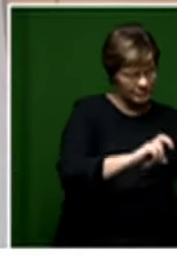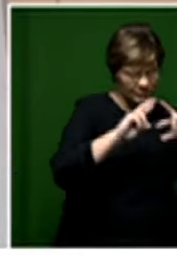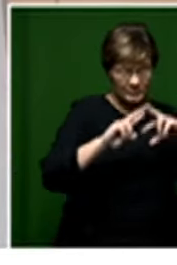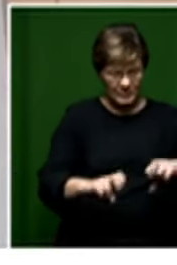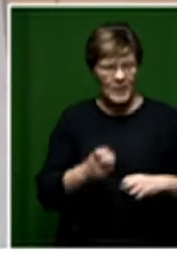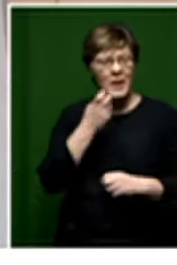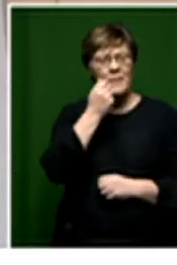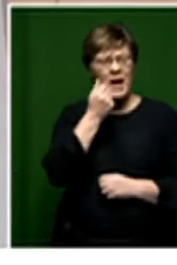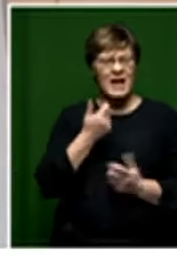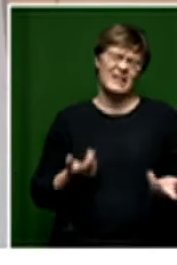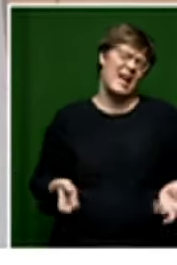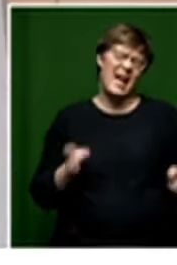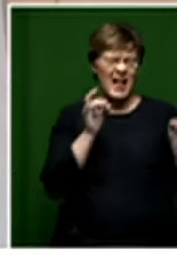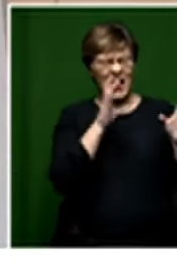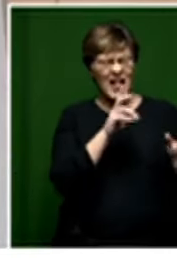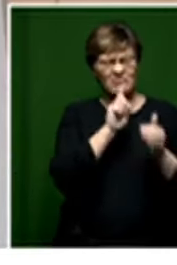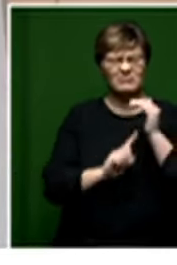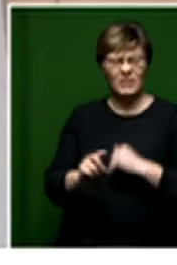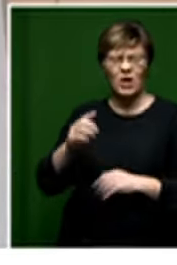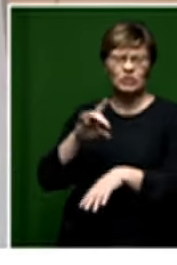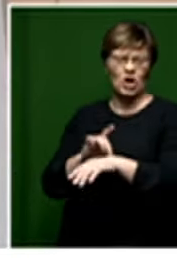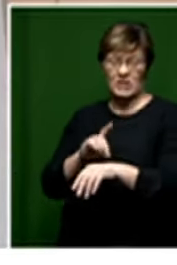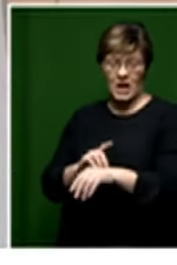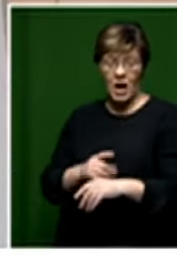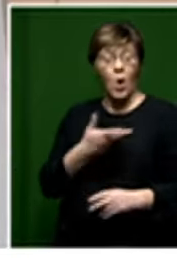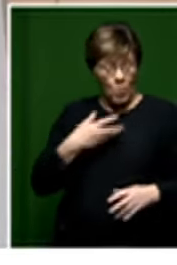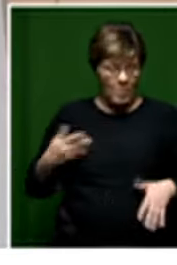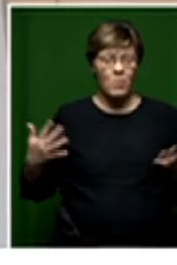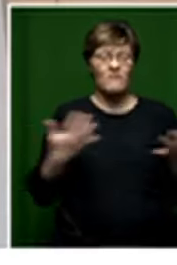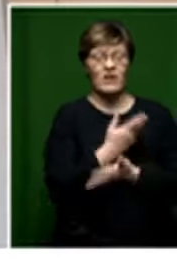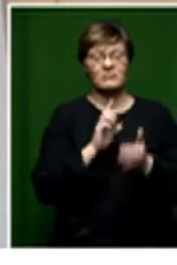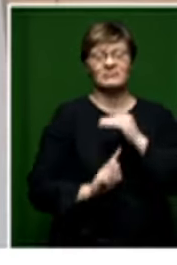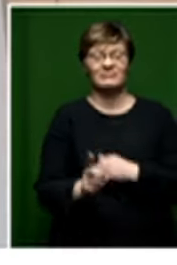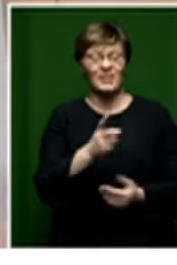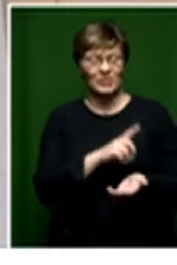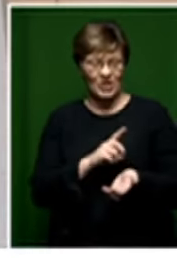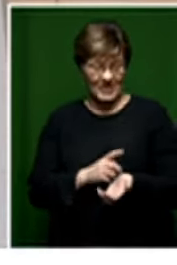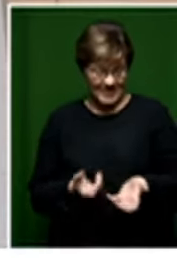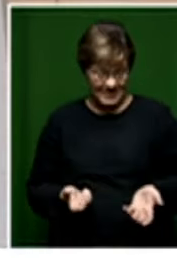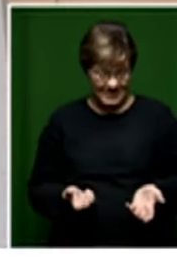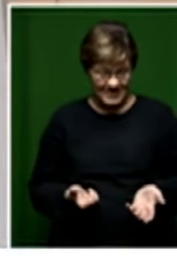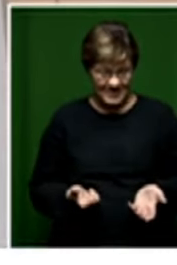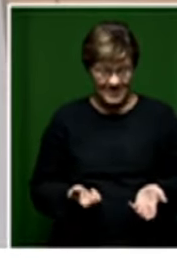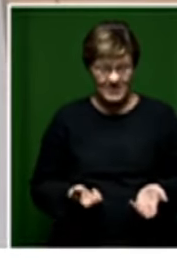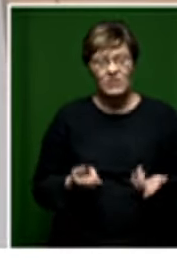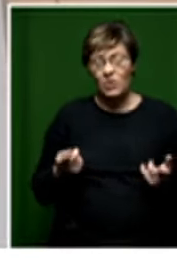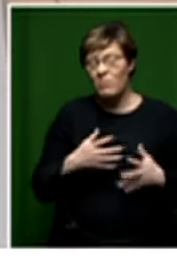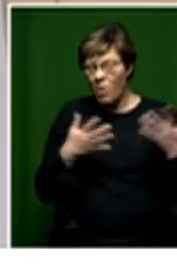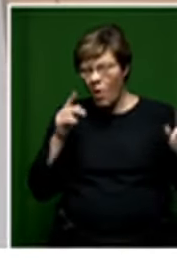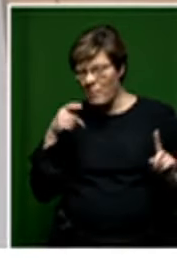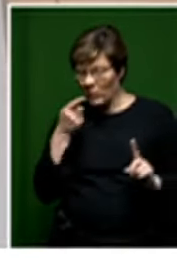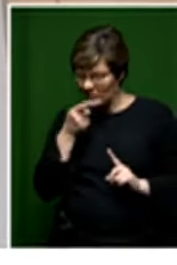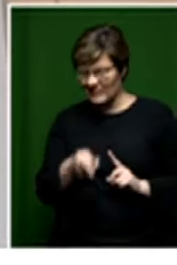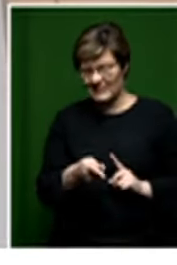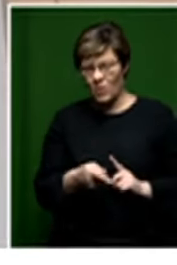men have a lower tendency towards health-seeking behaviour than women. So we think it's more likely to do with that than any